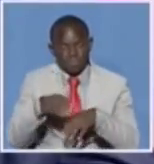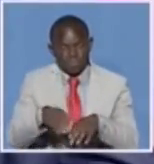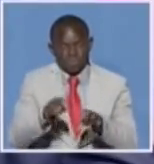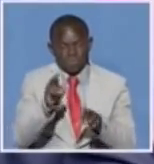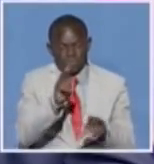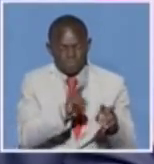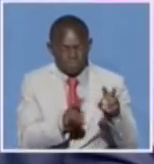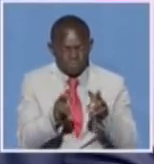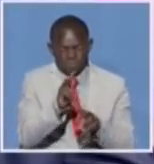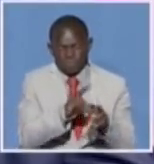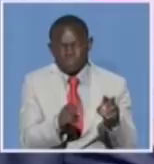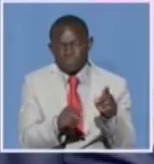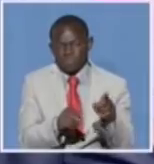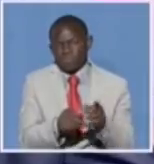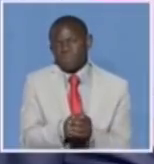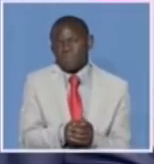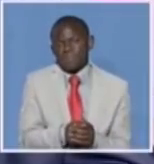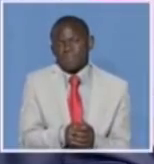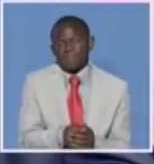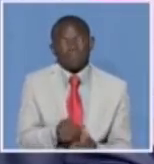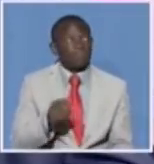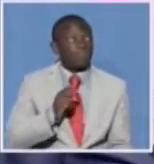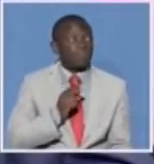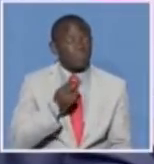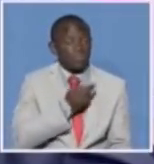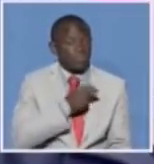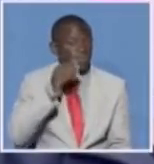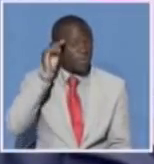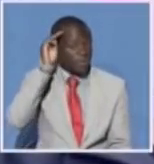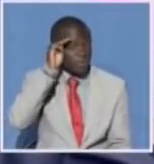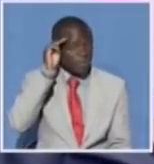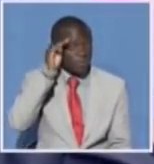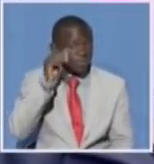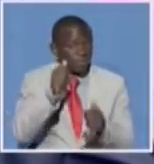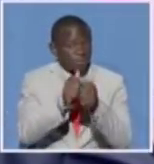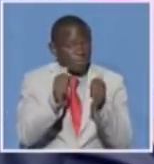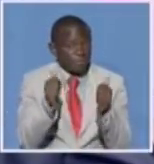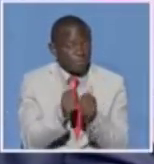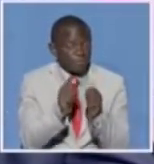ministry, we are working on measures to improve our